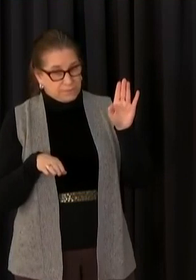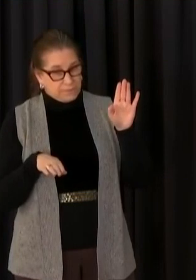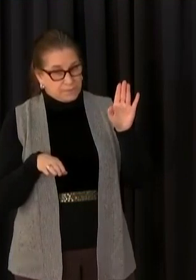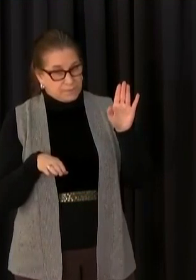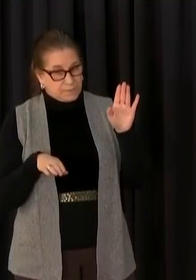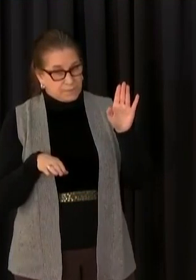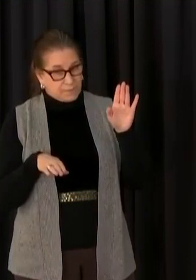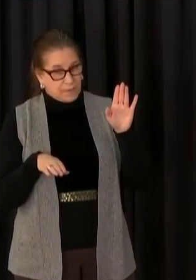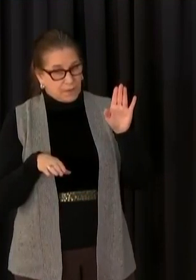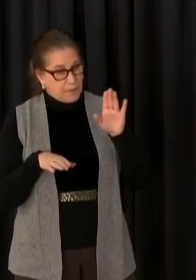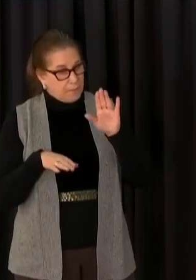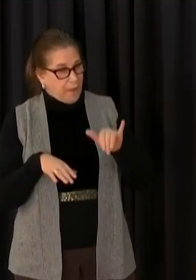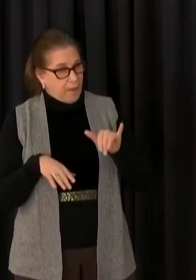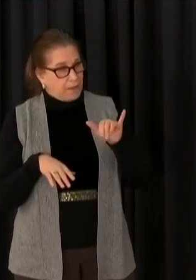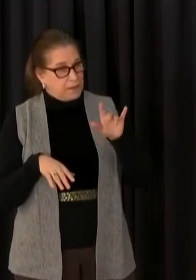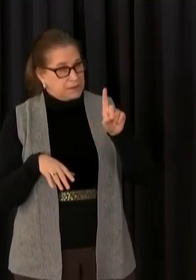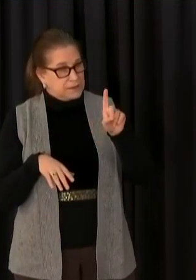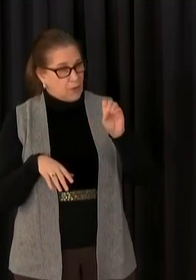not that?